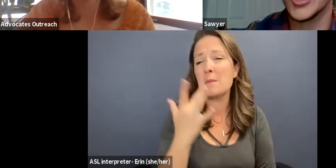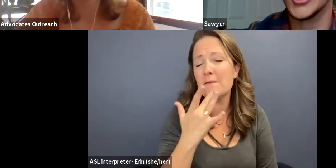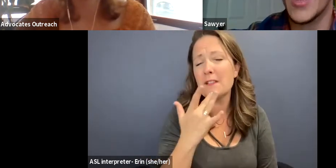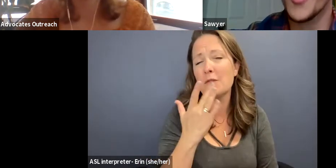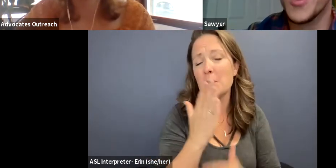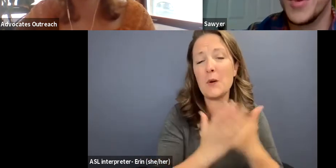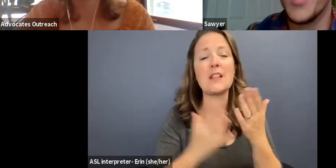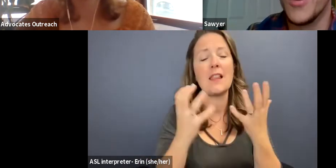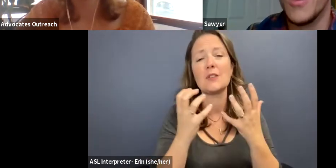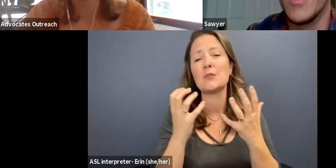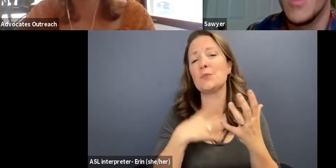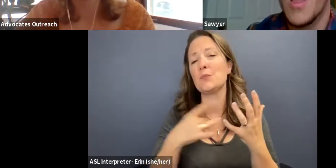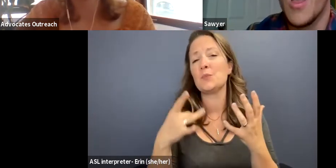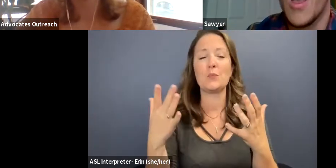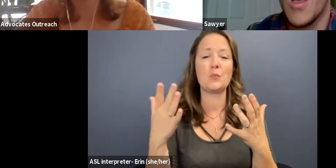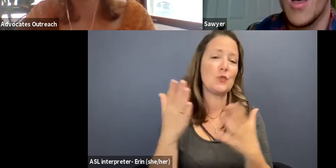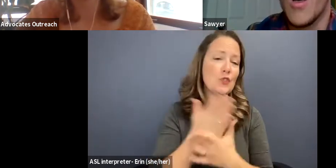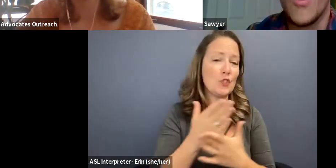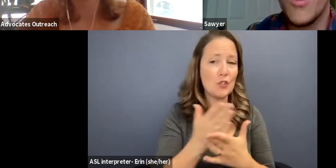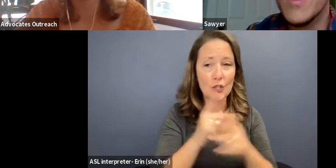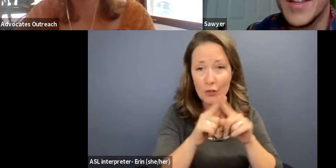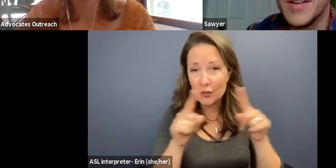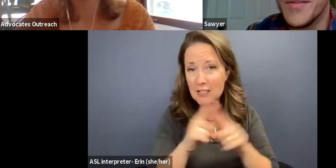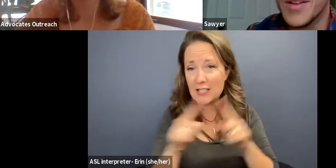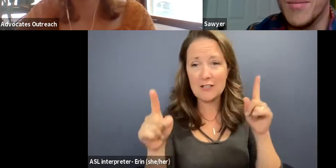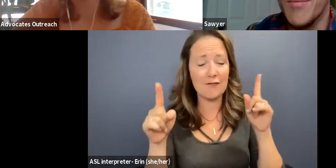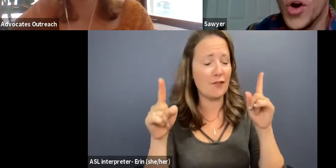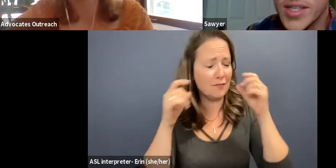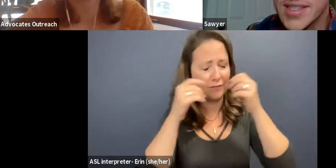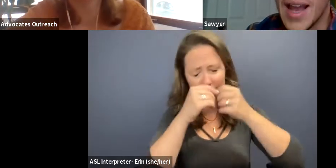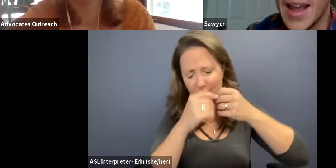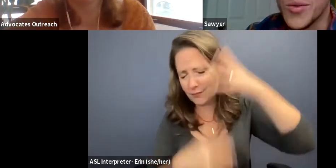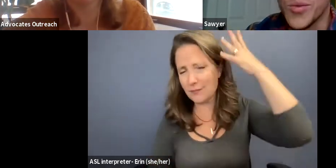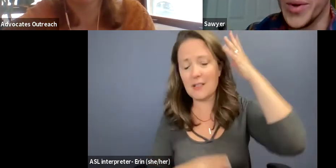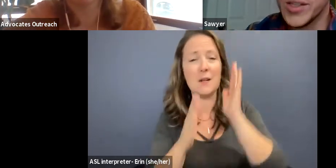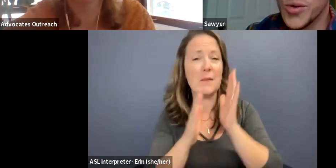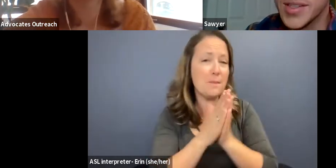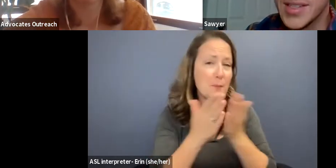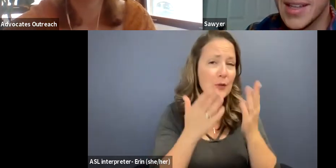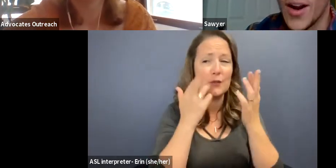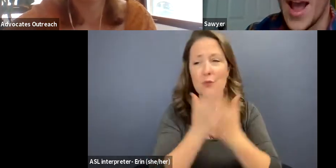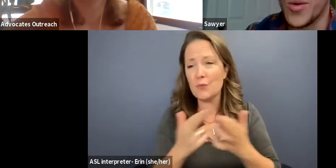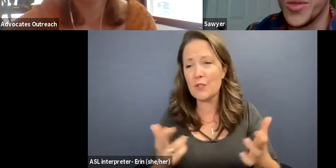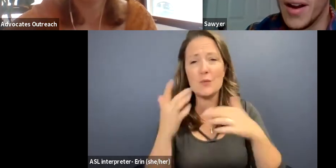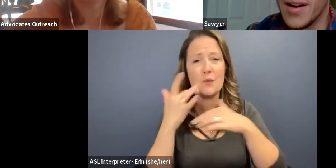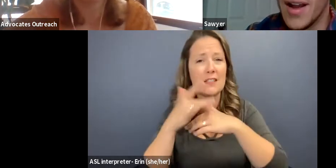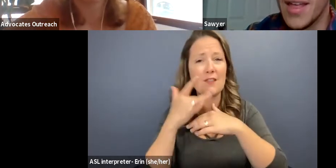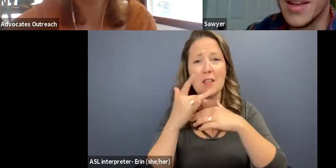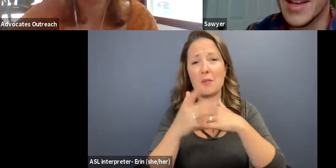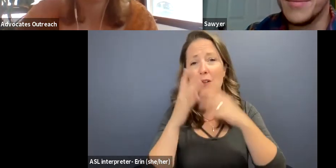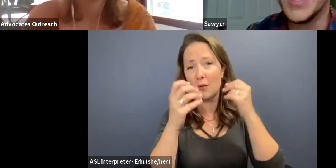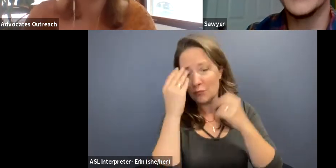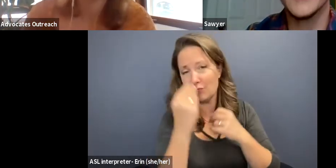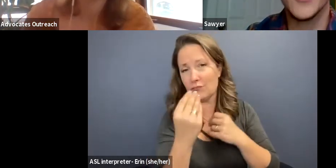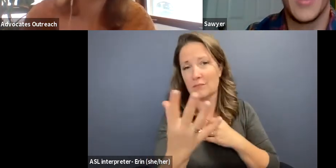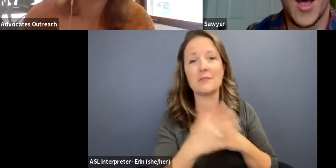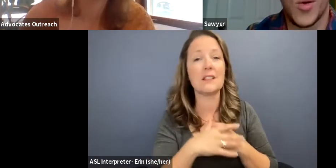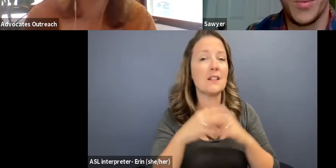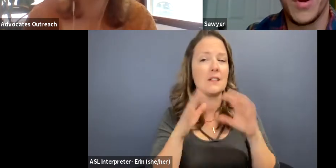stages of child sexual development from birth through puberty, and just identifying like what are some